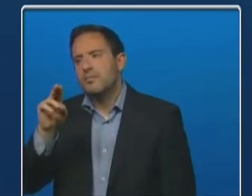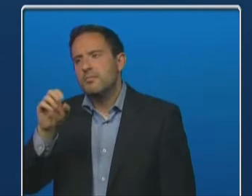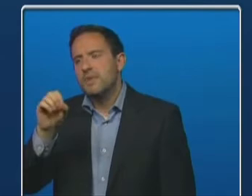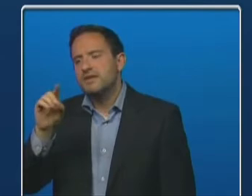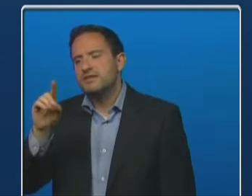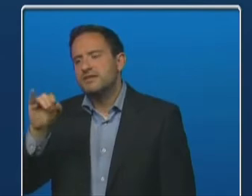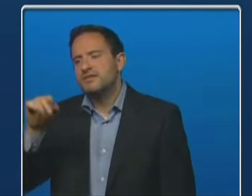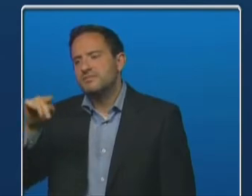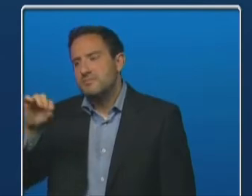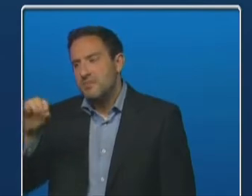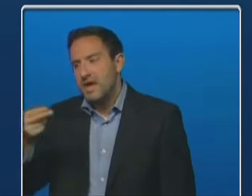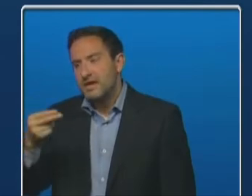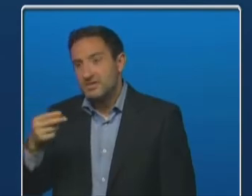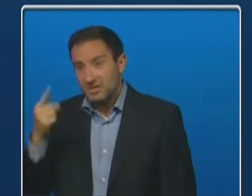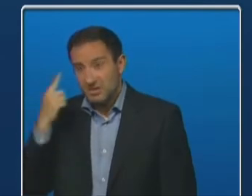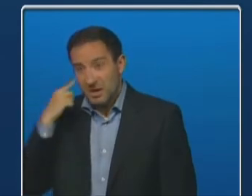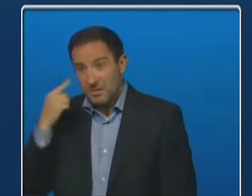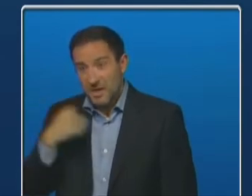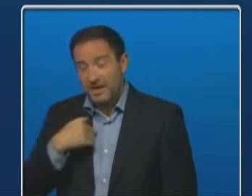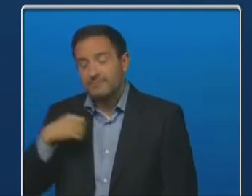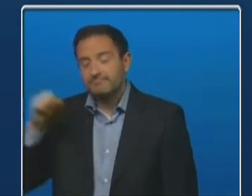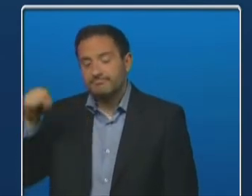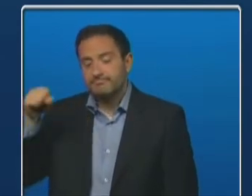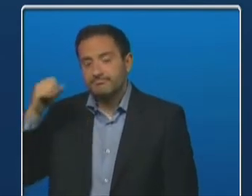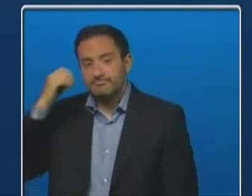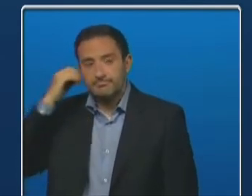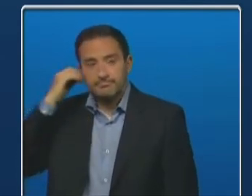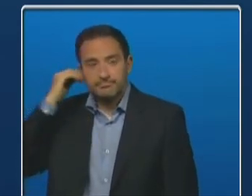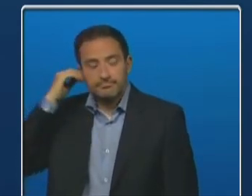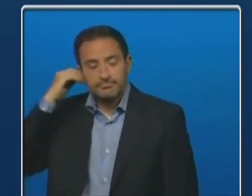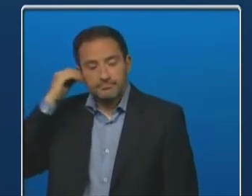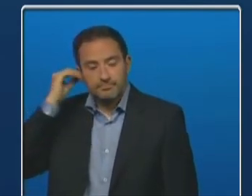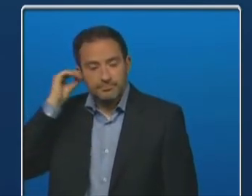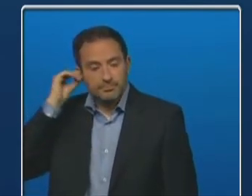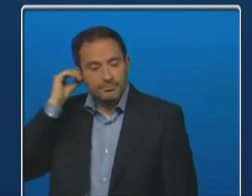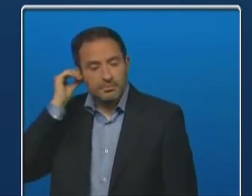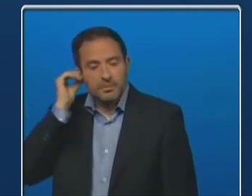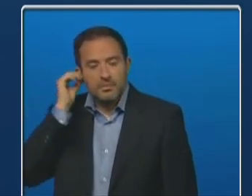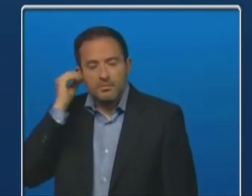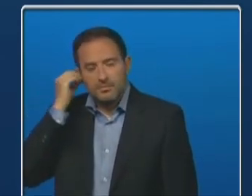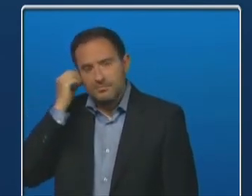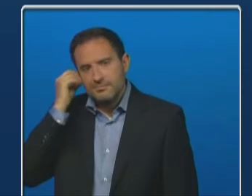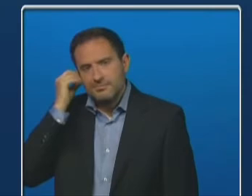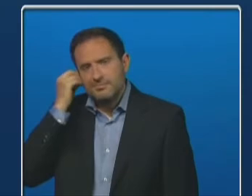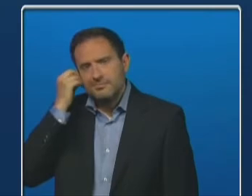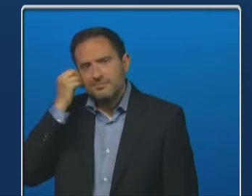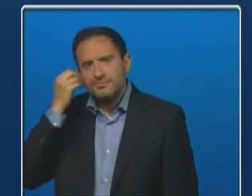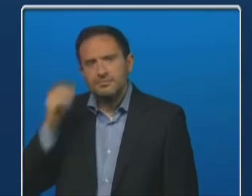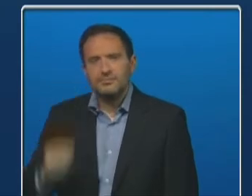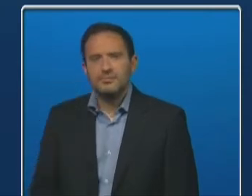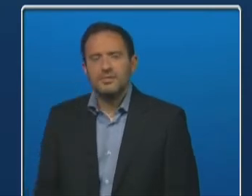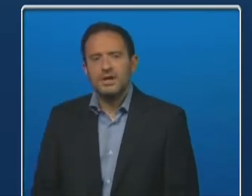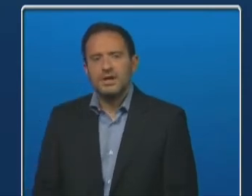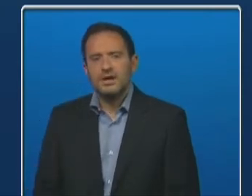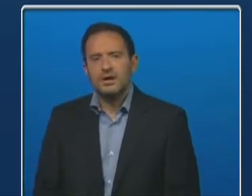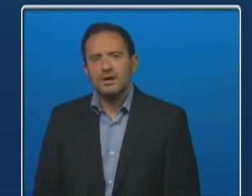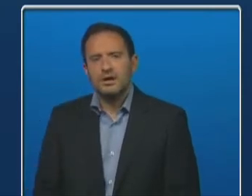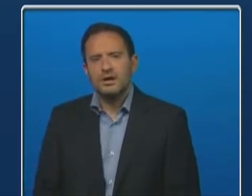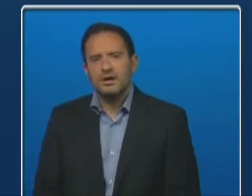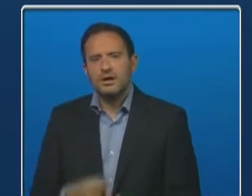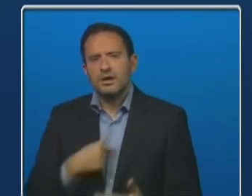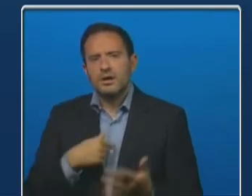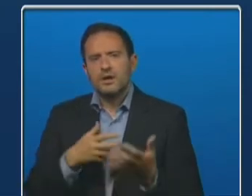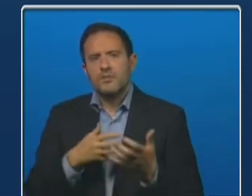Hi, can you guys hear me? We can, loud and clear. Oh, great. I wanted to